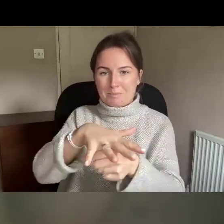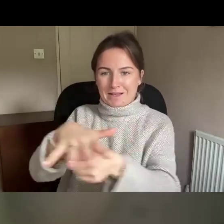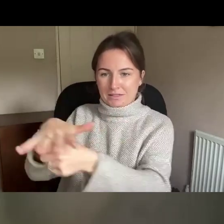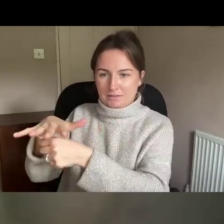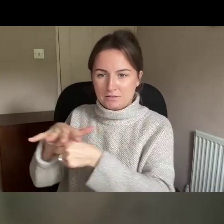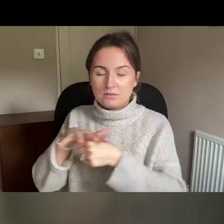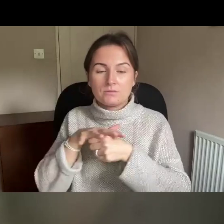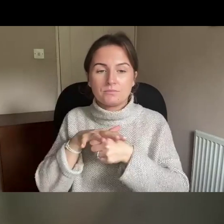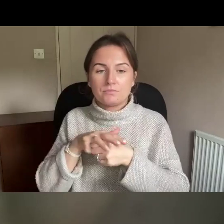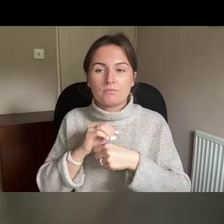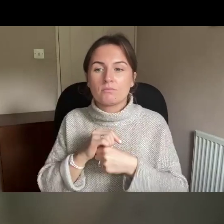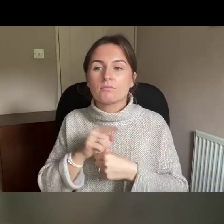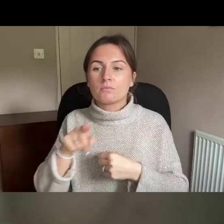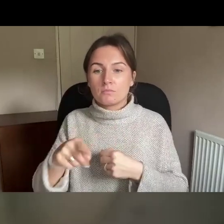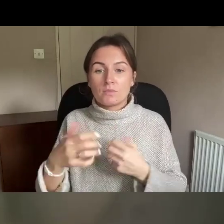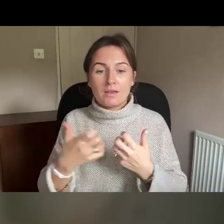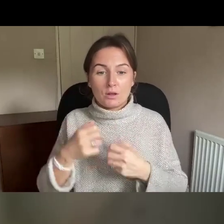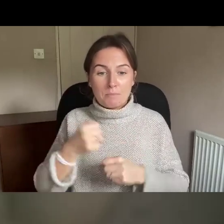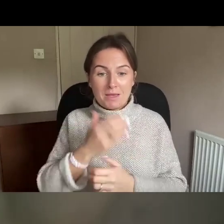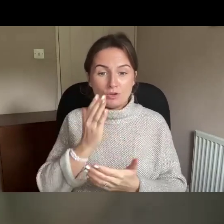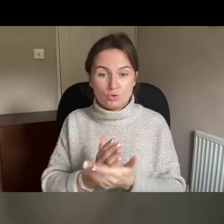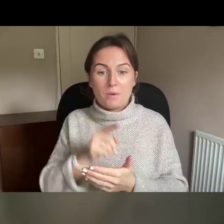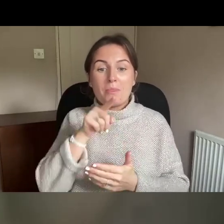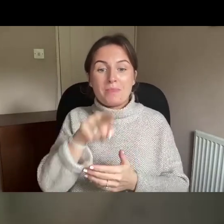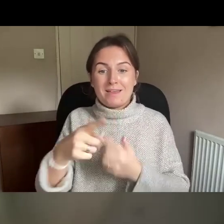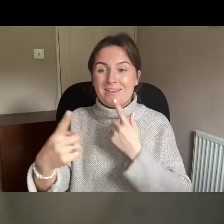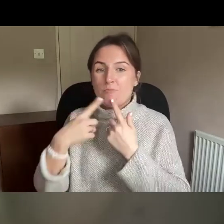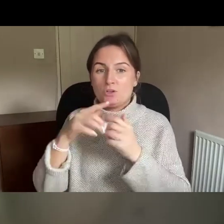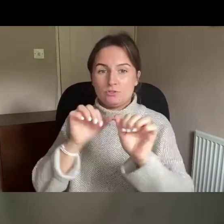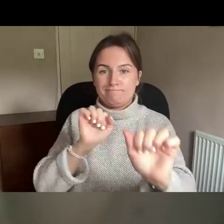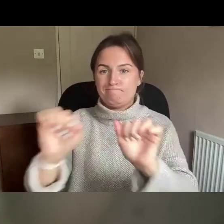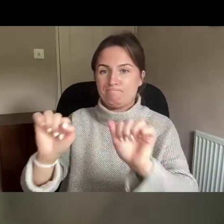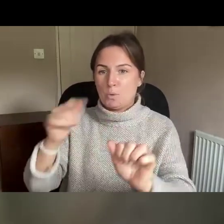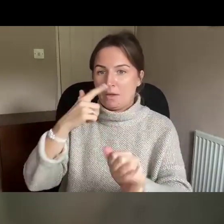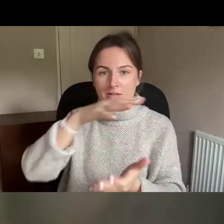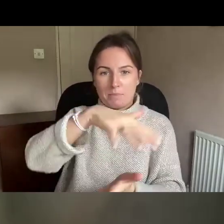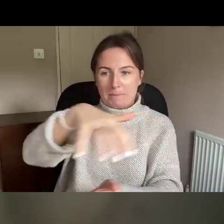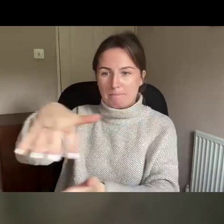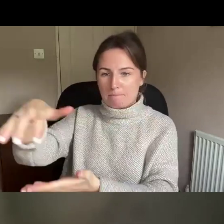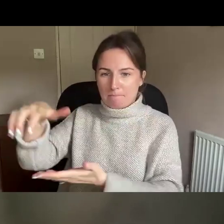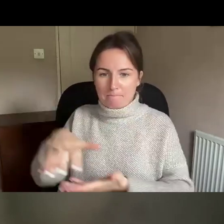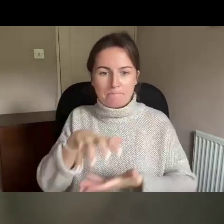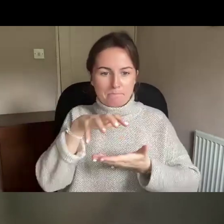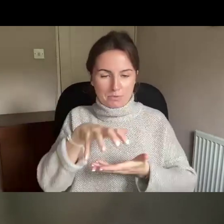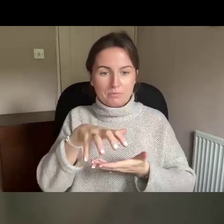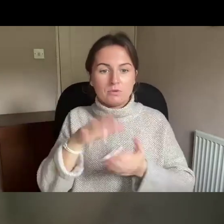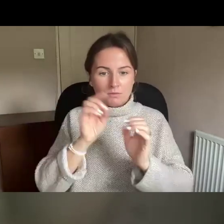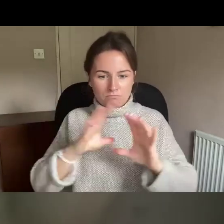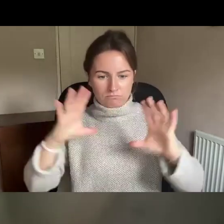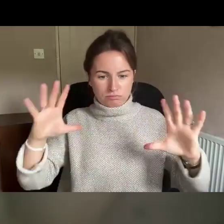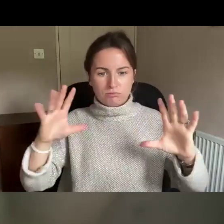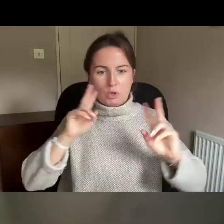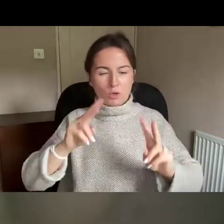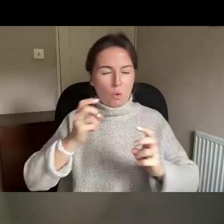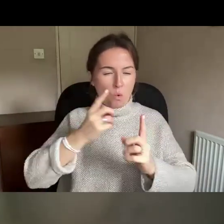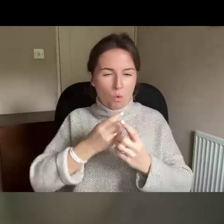we ensure that we can make that more readily available, that it means that there's a tool where you might be able to look at information around